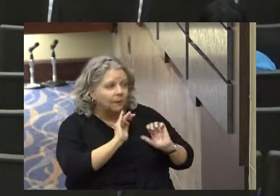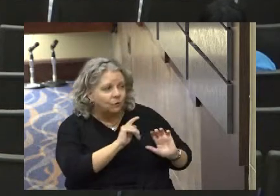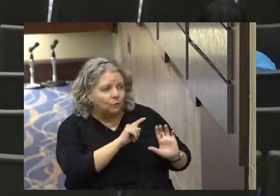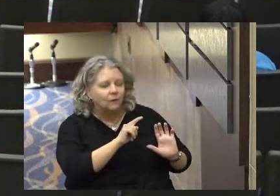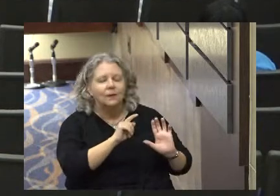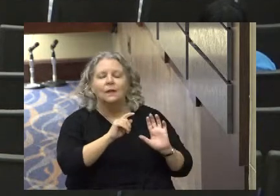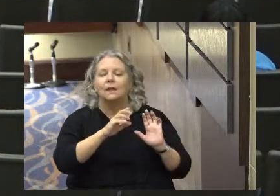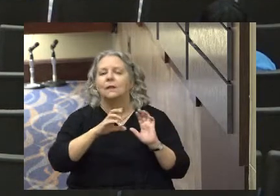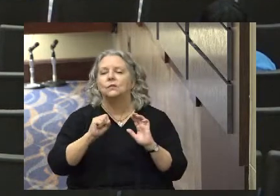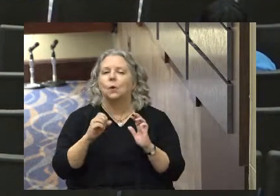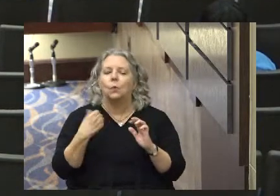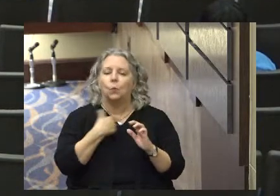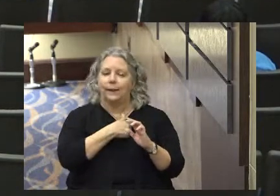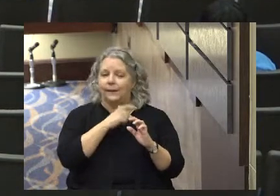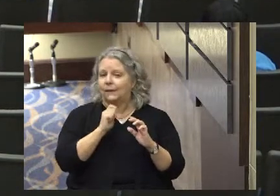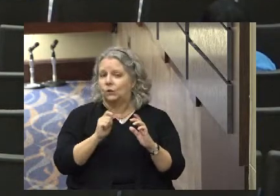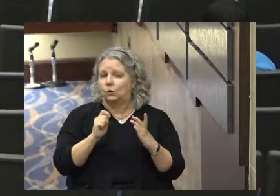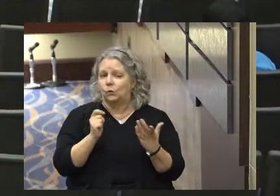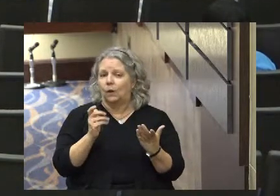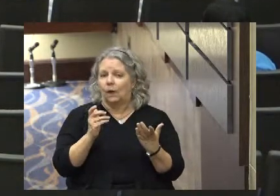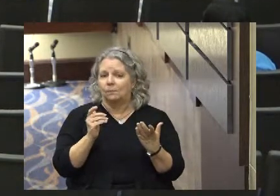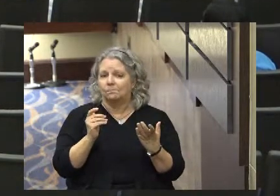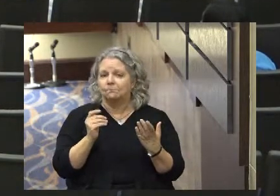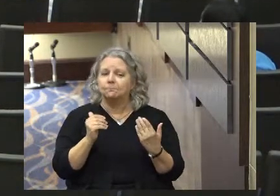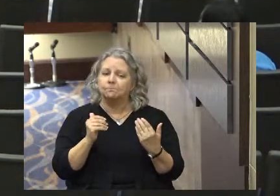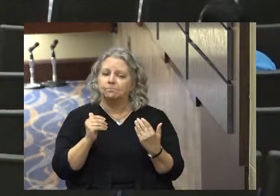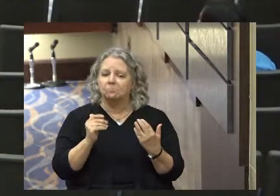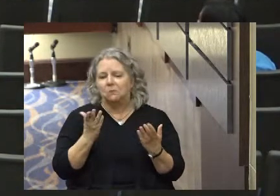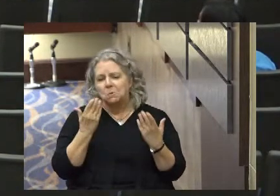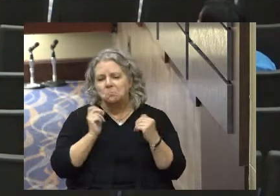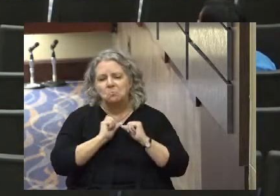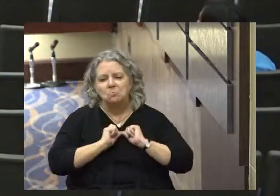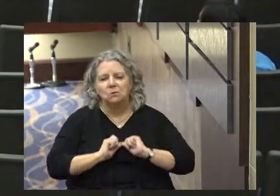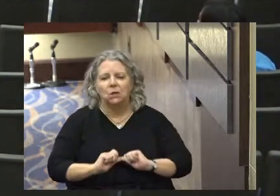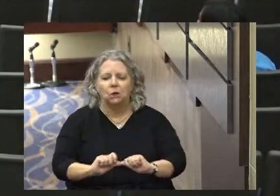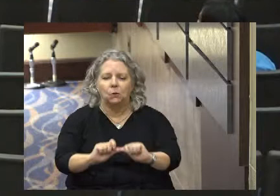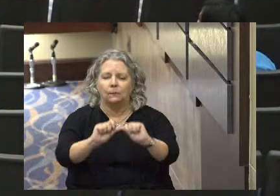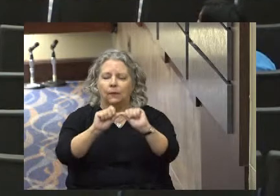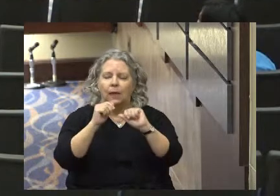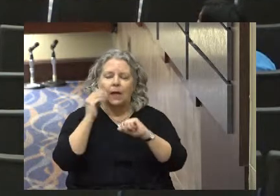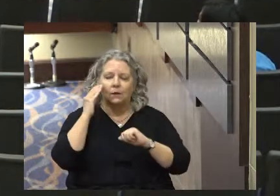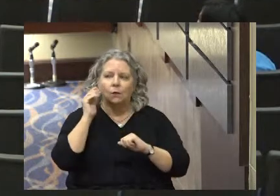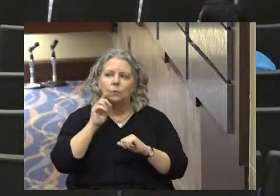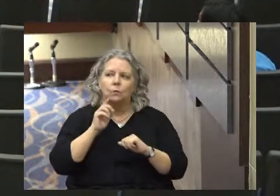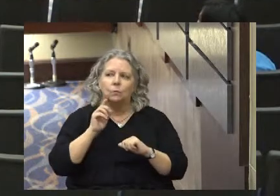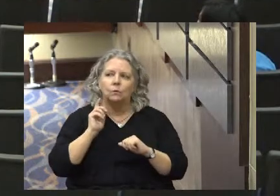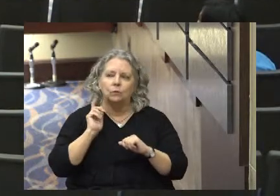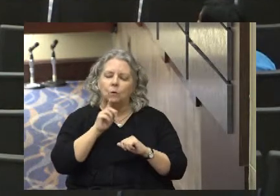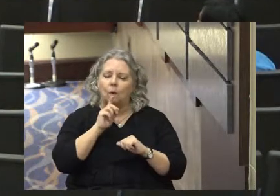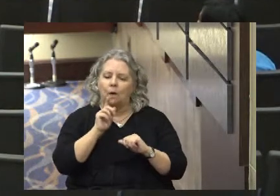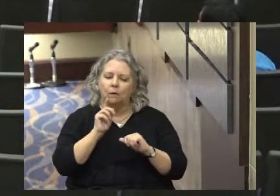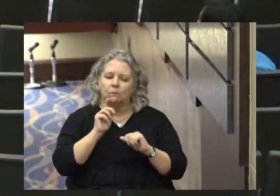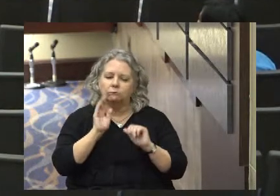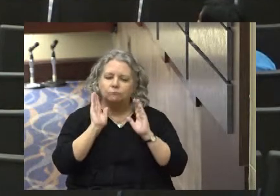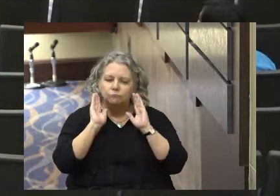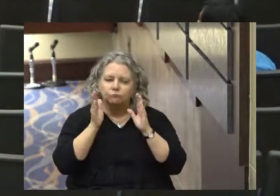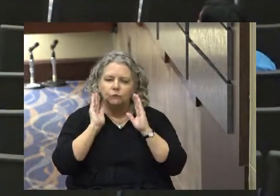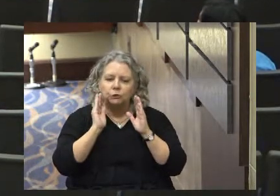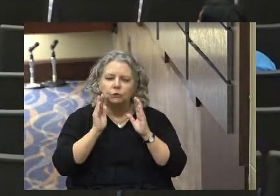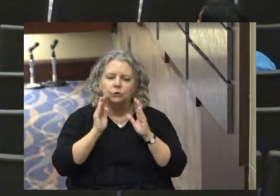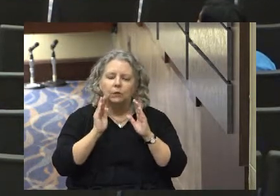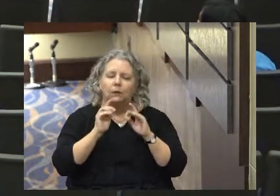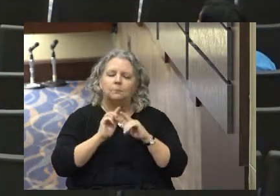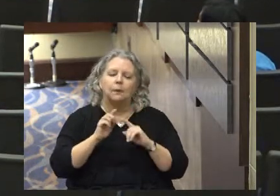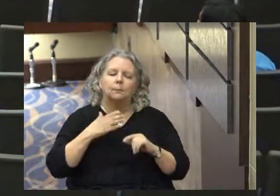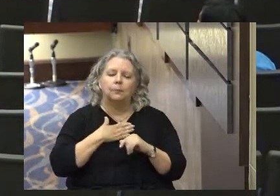And move along. And if you could, I know you're staying on top of this, Director Price, but if you could just keep us